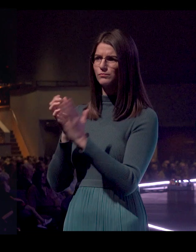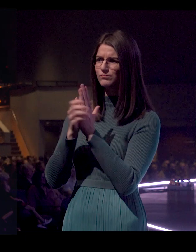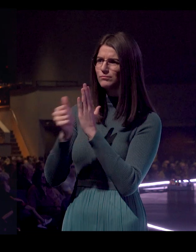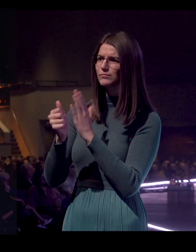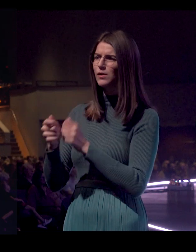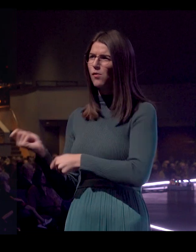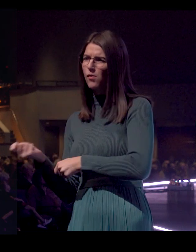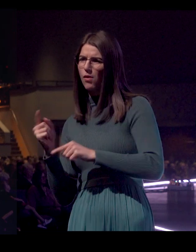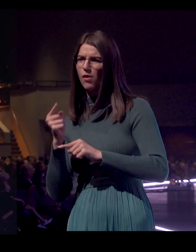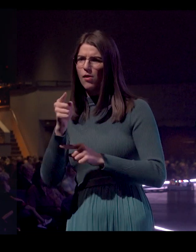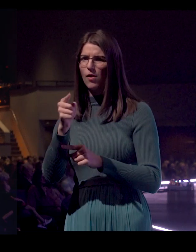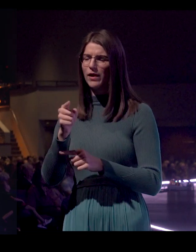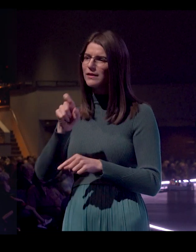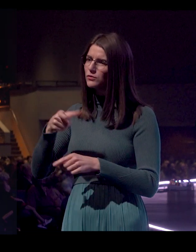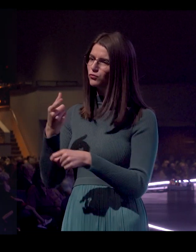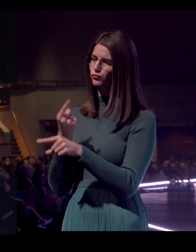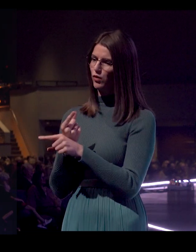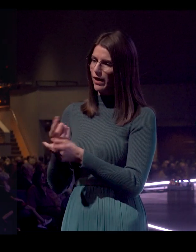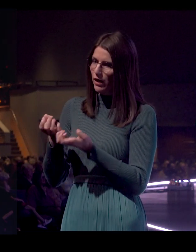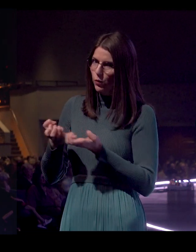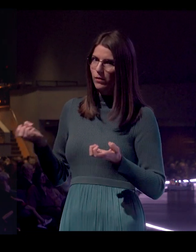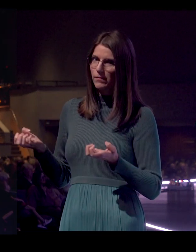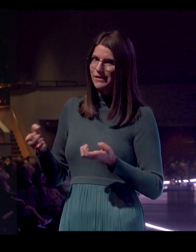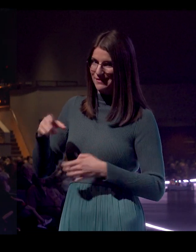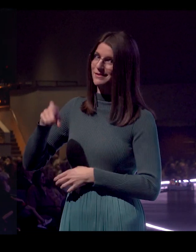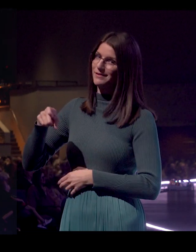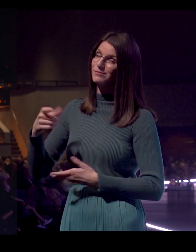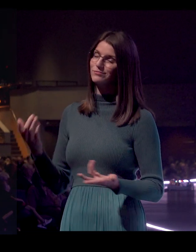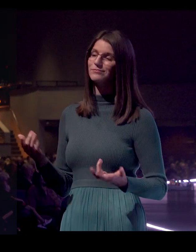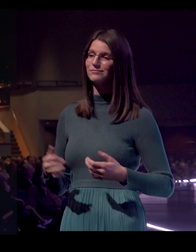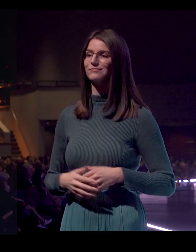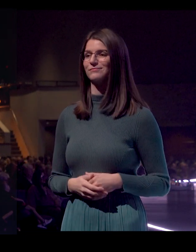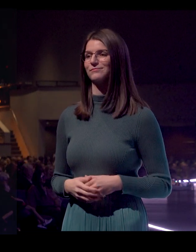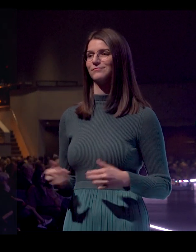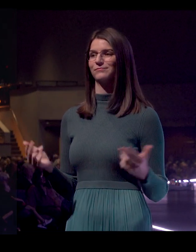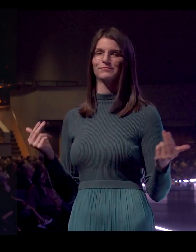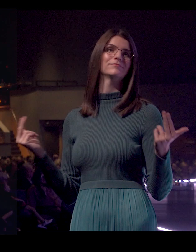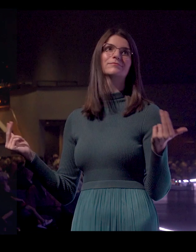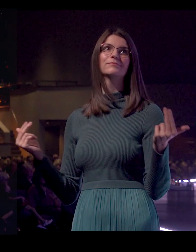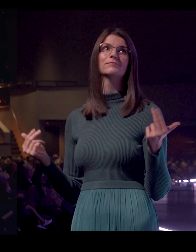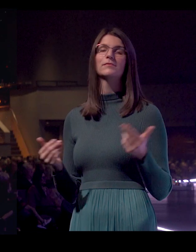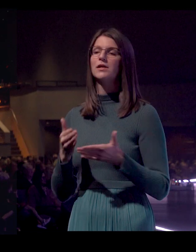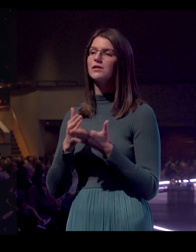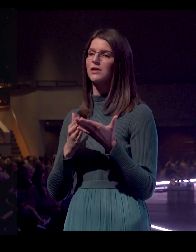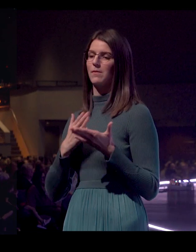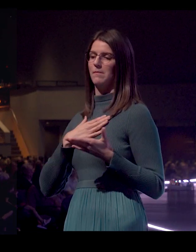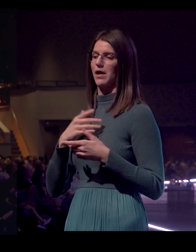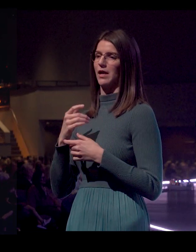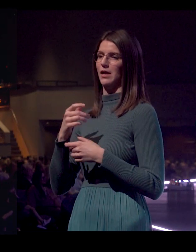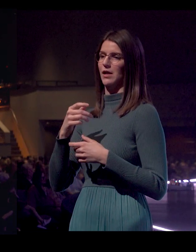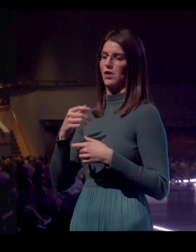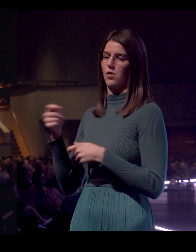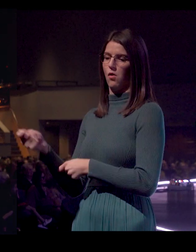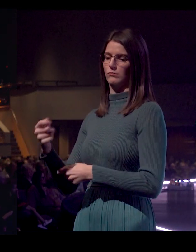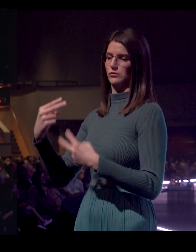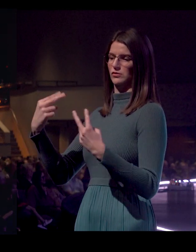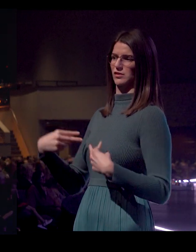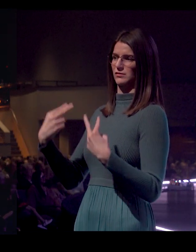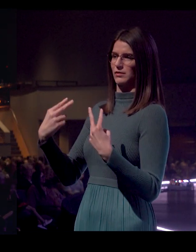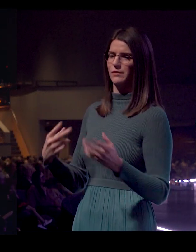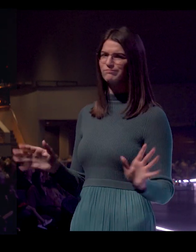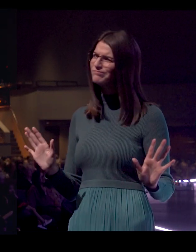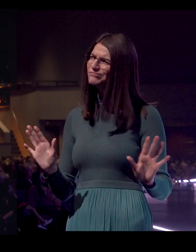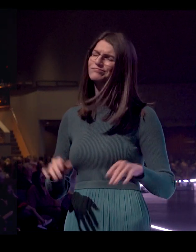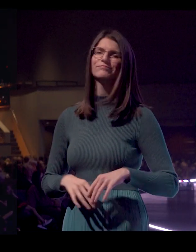need, all right? Some of you just judged my golf swing. How dare you, all right? Guys, you're welcome. So this next